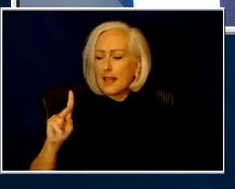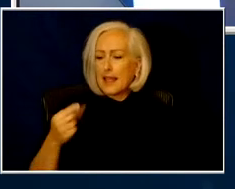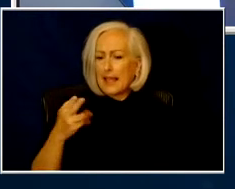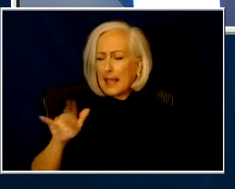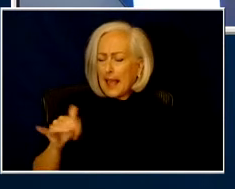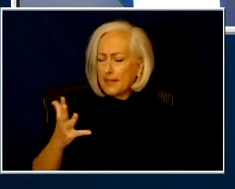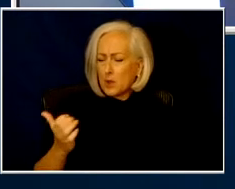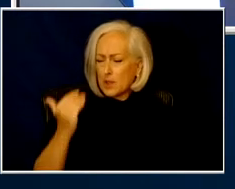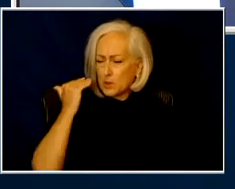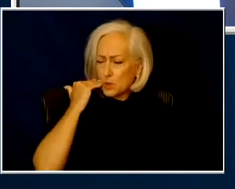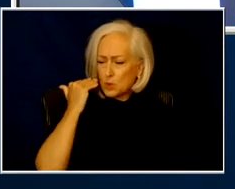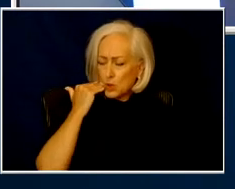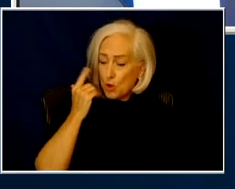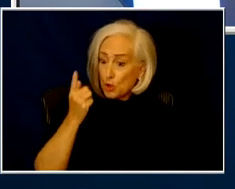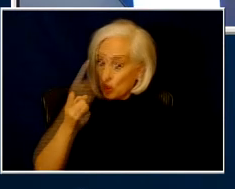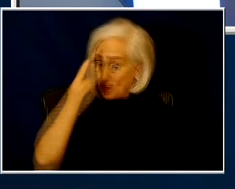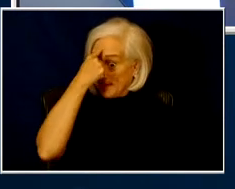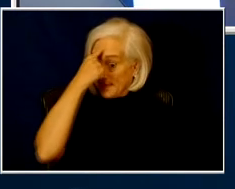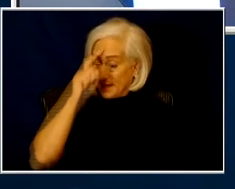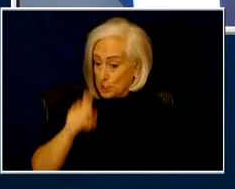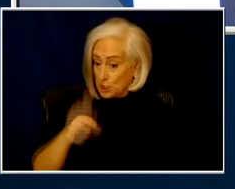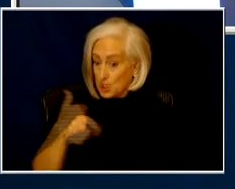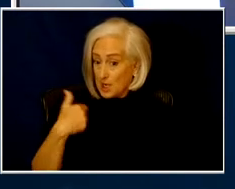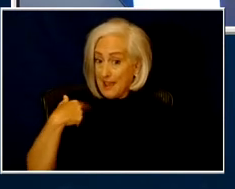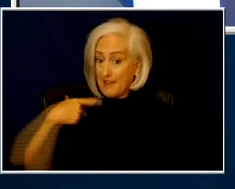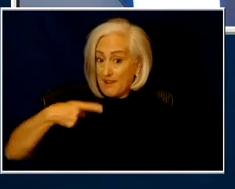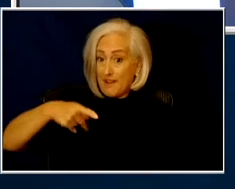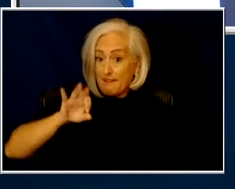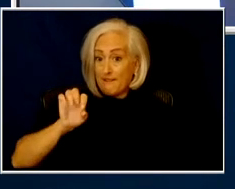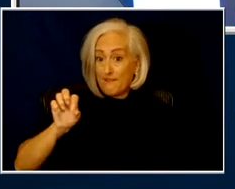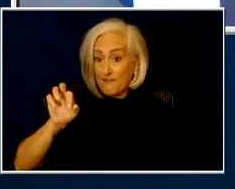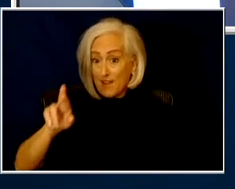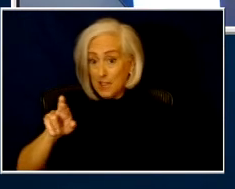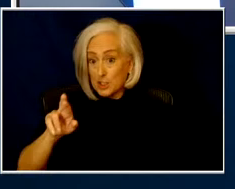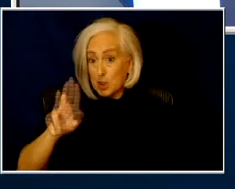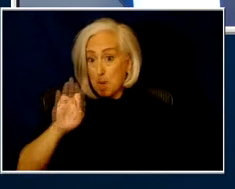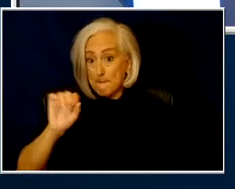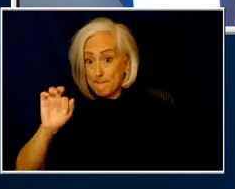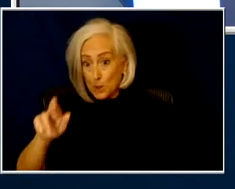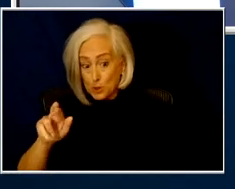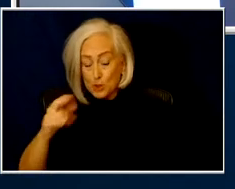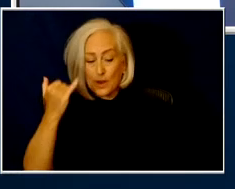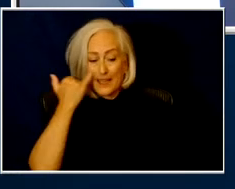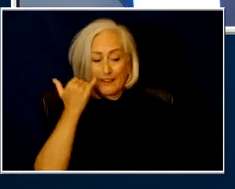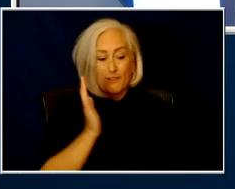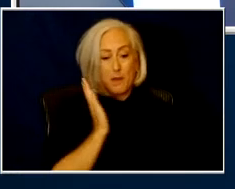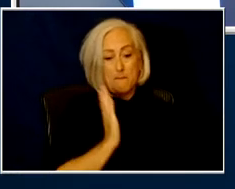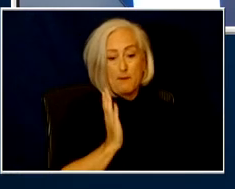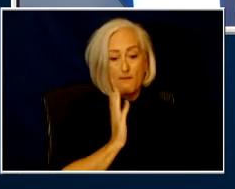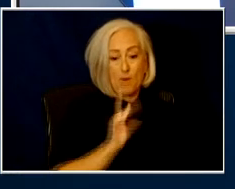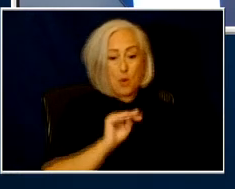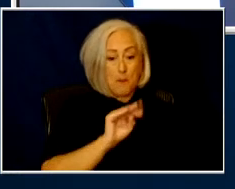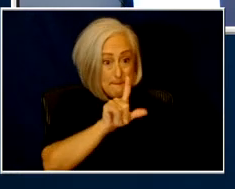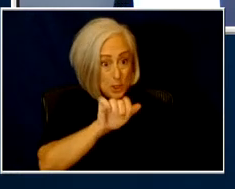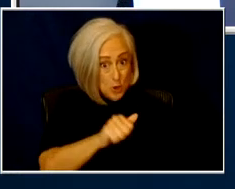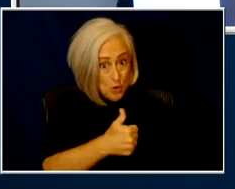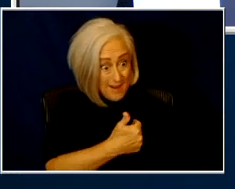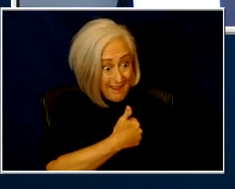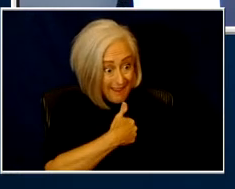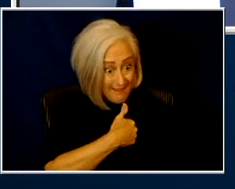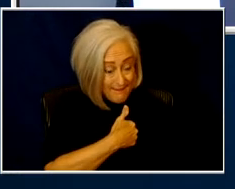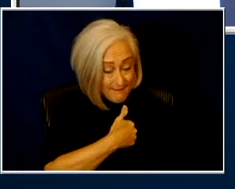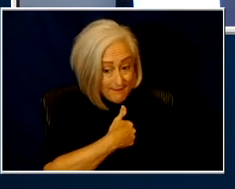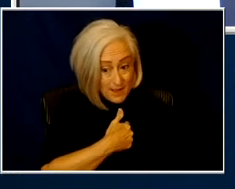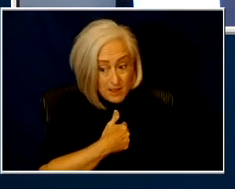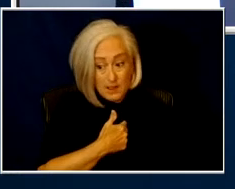saying I should now get Pfizer if I've had all moderna vaccines she's going to get her booster this week and her flu shot but she just wants to